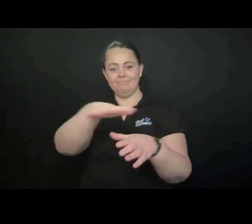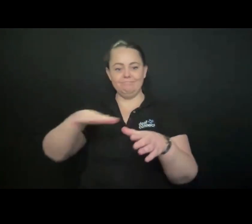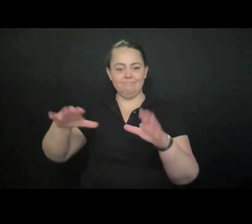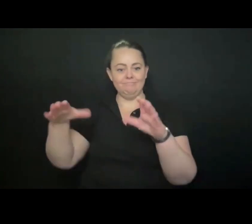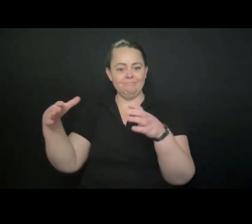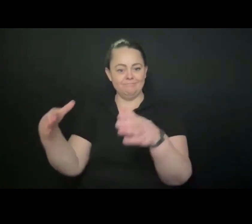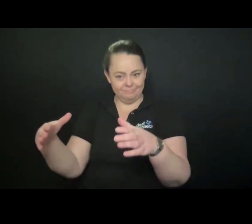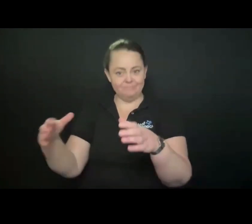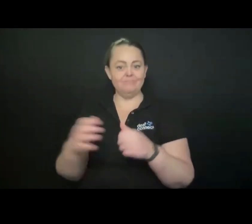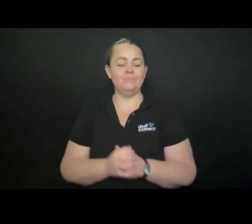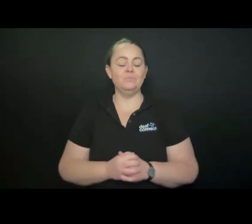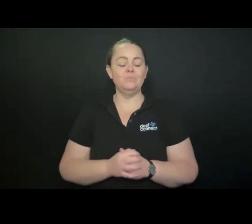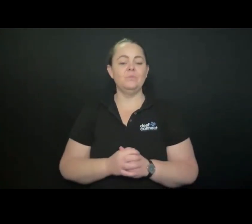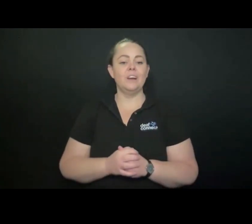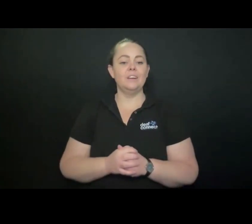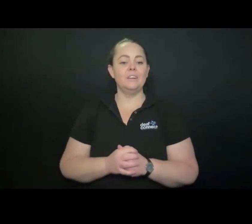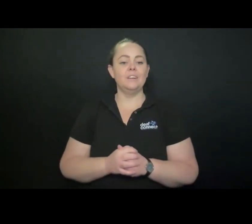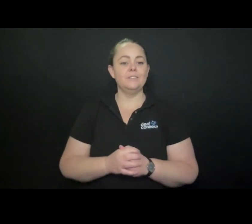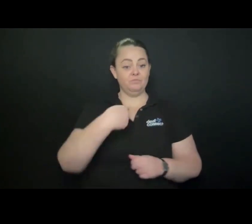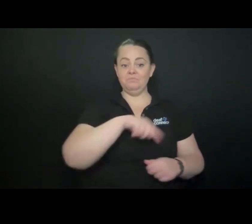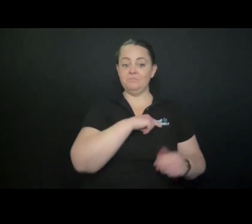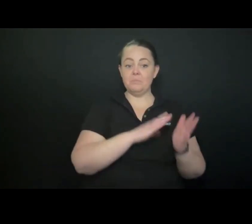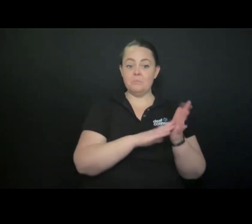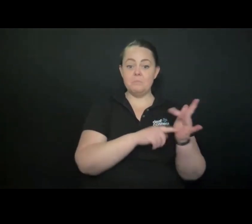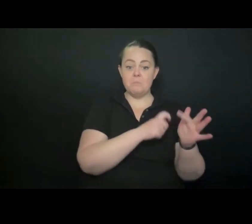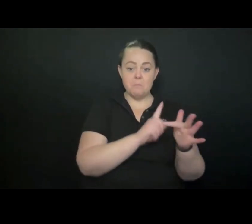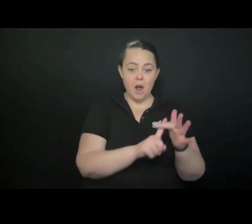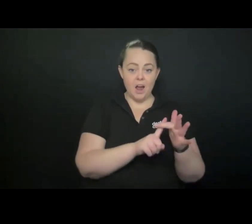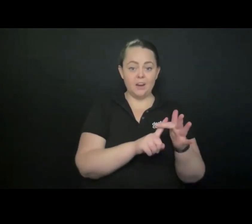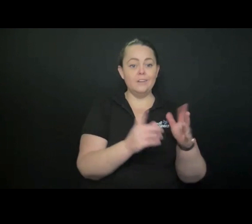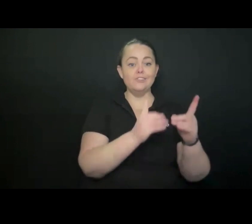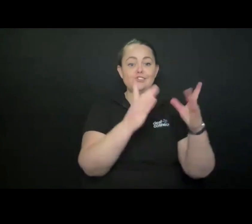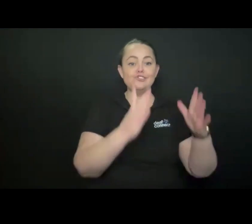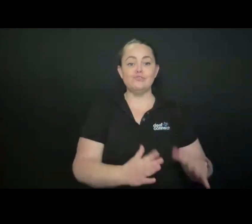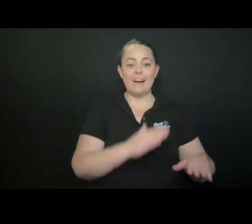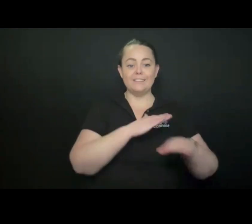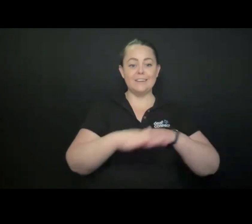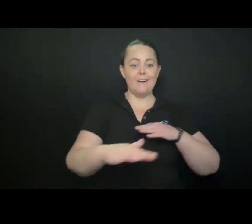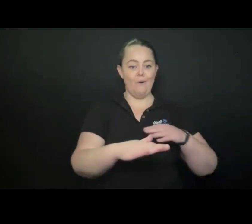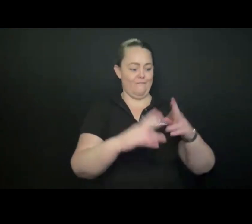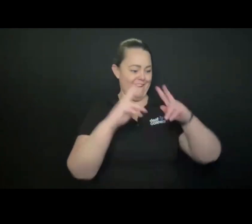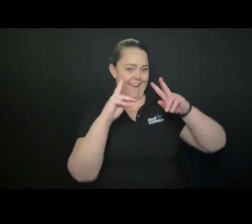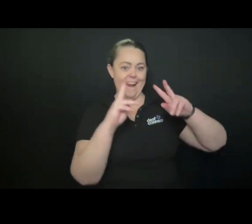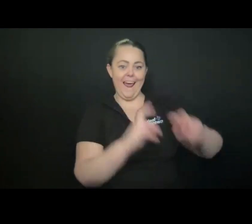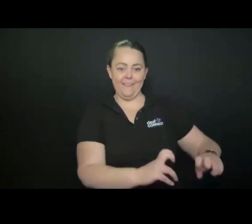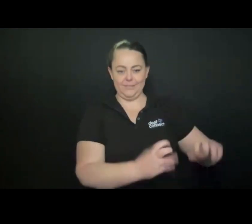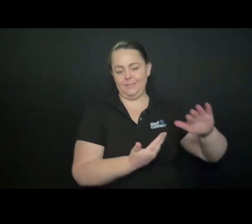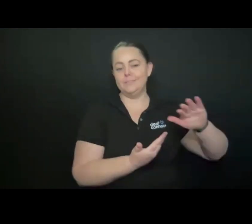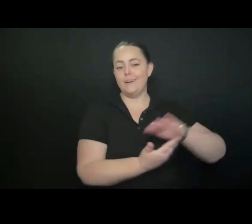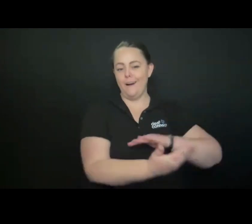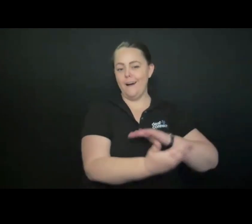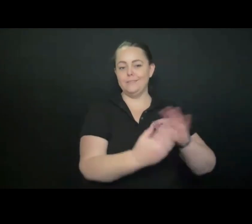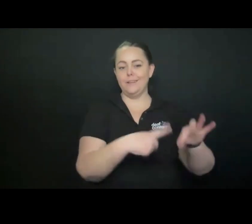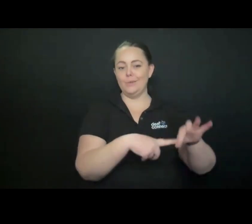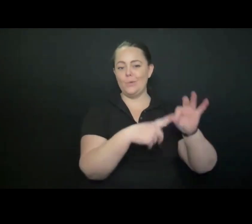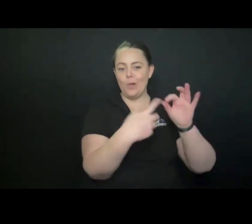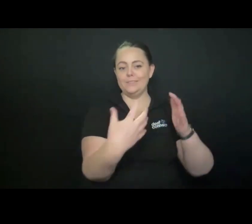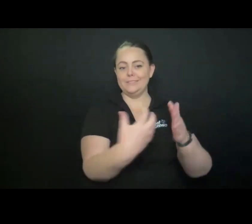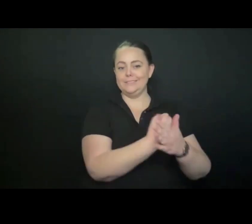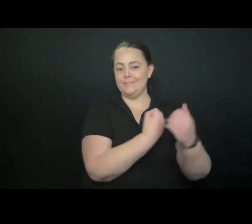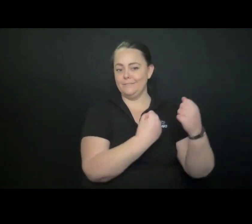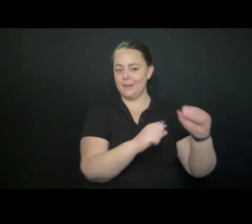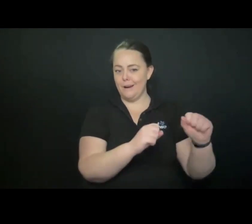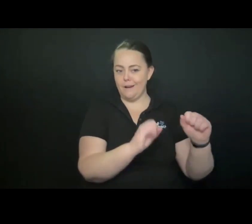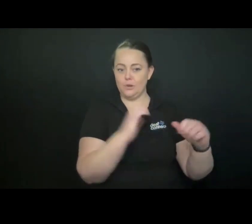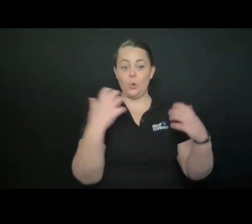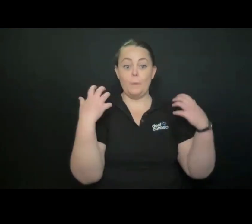Gurney. I'm the Director of Intelligence and Analysis at the Aged Care Quality Safety Commission. Thank you, Emma, and thank you, Michael.